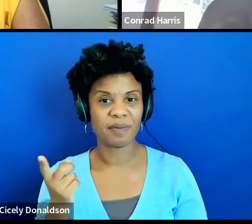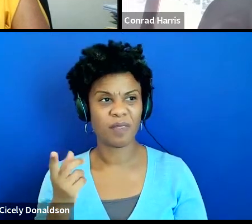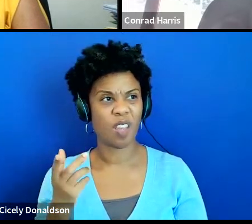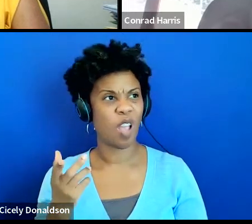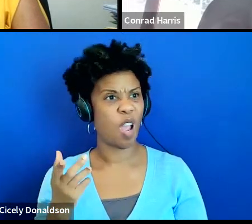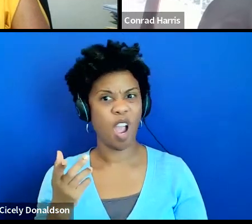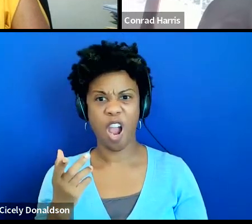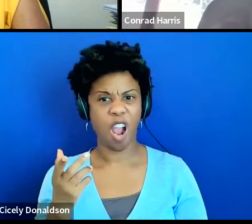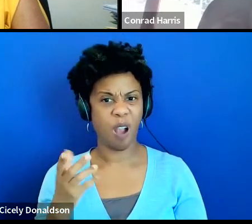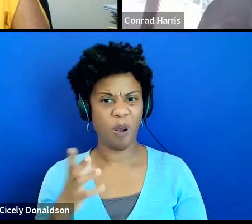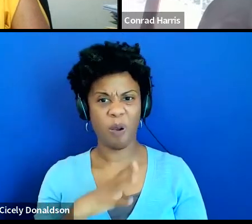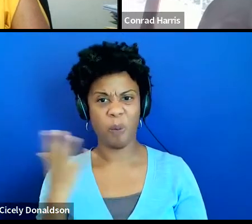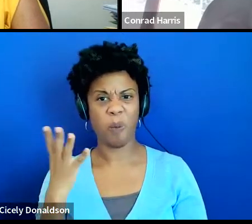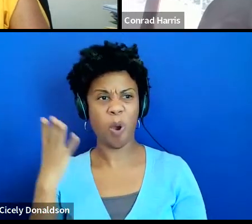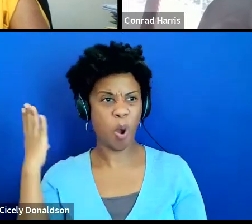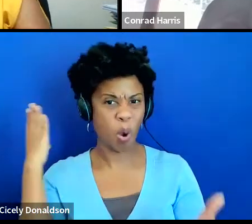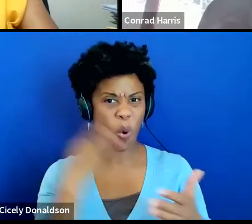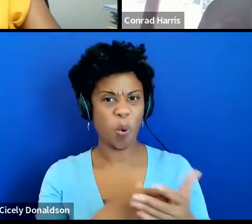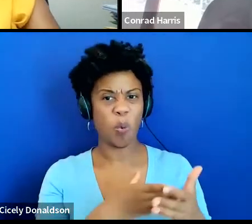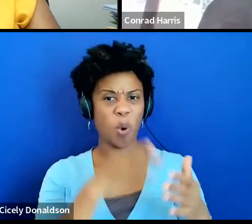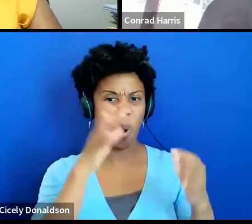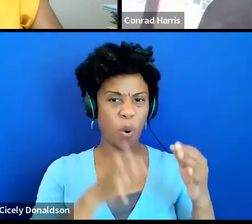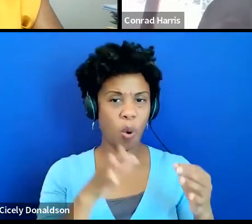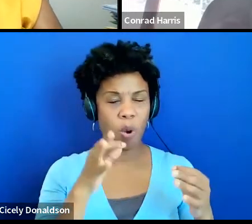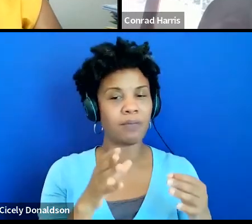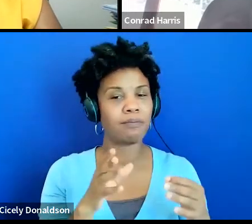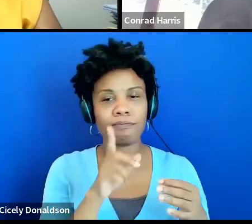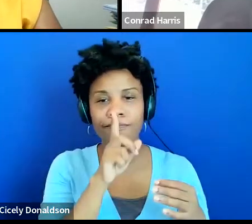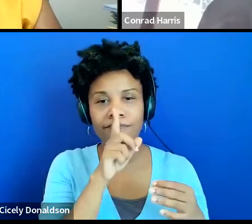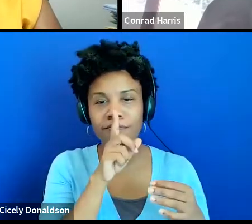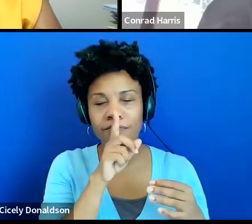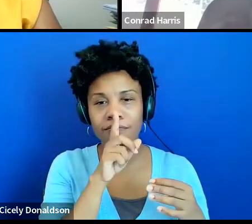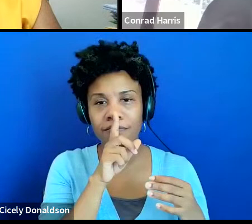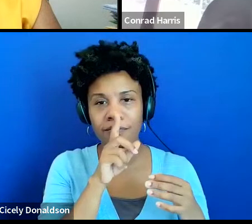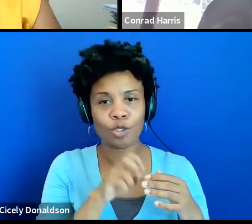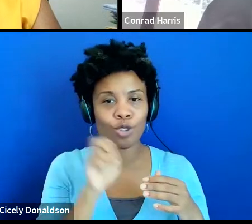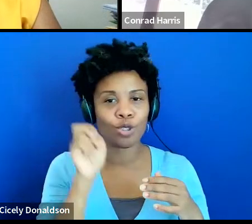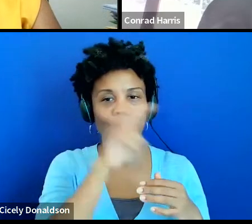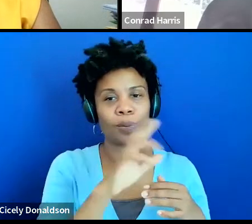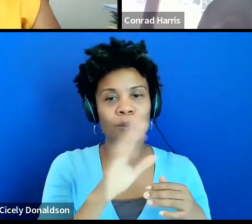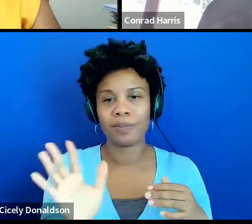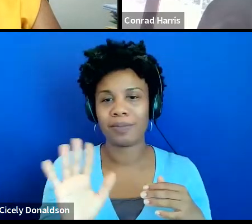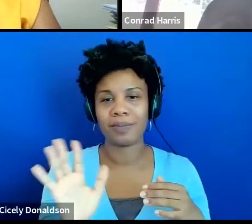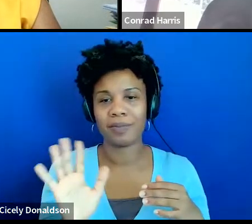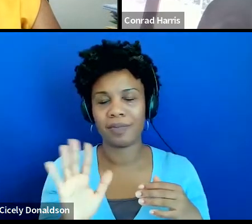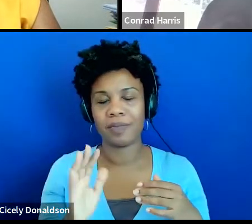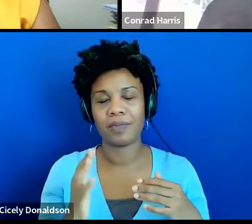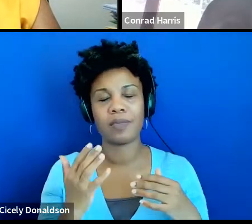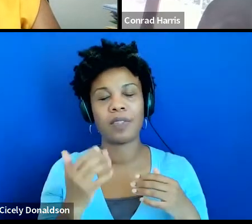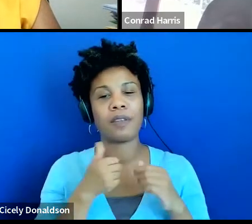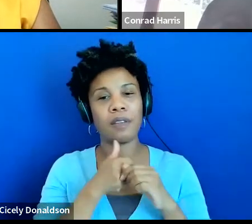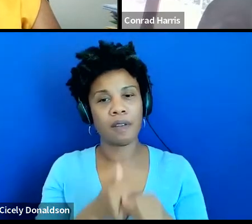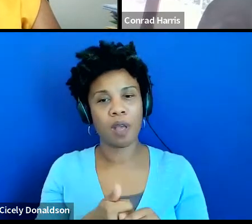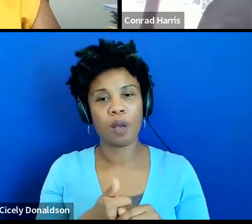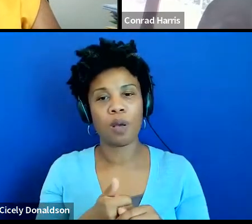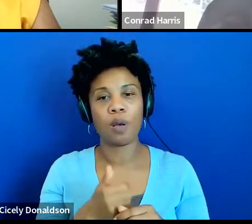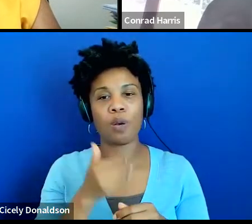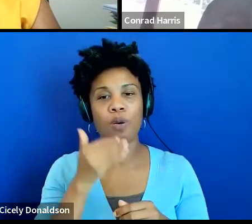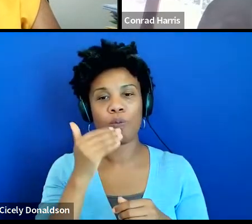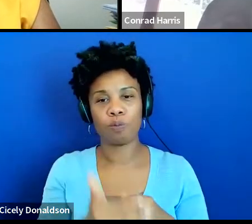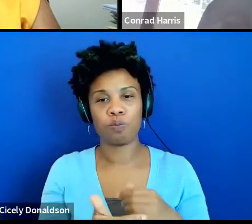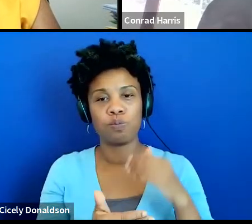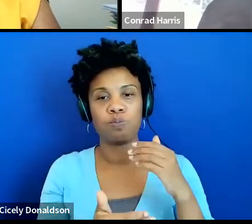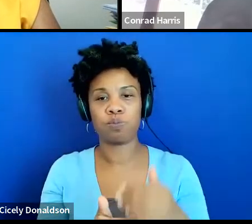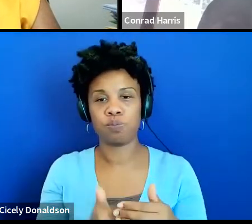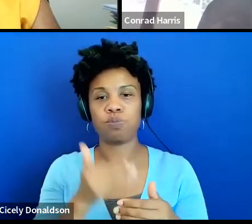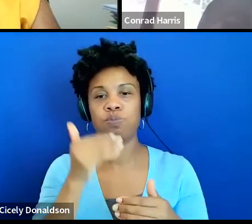an action against the medical facility just like that. You have to,